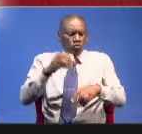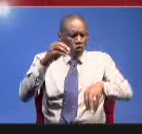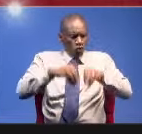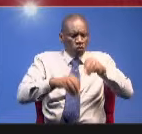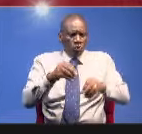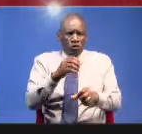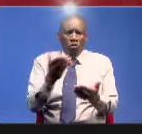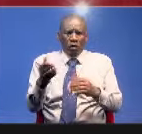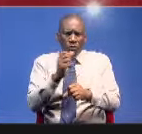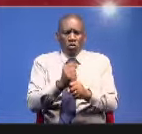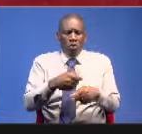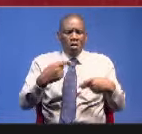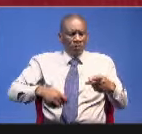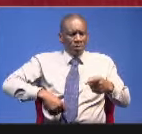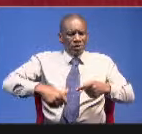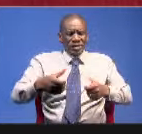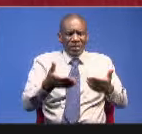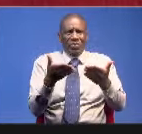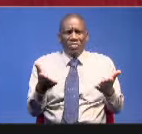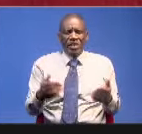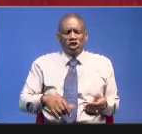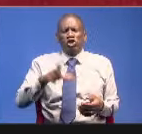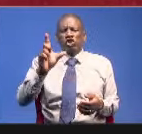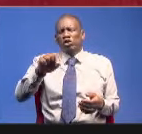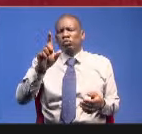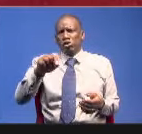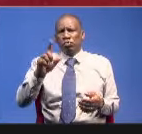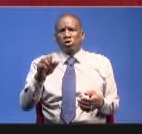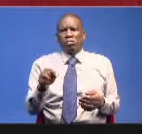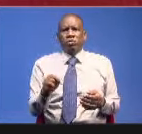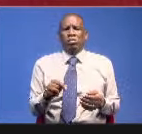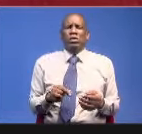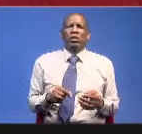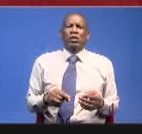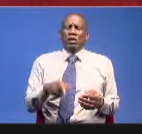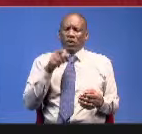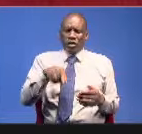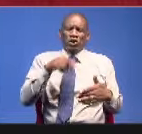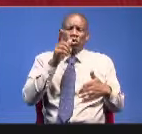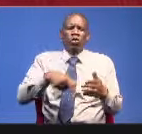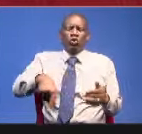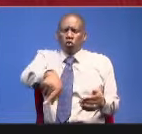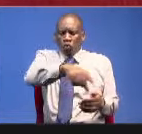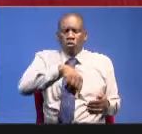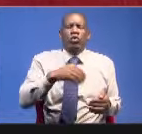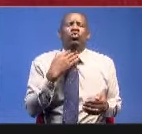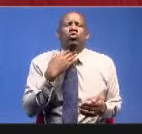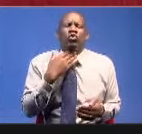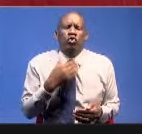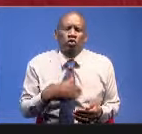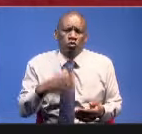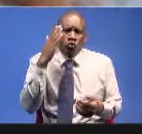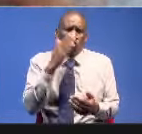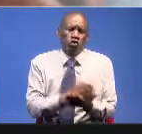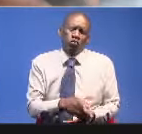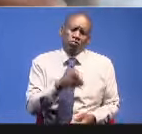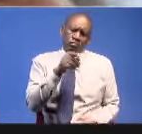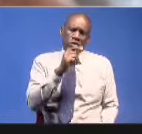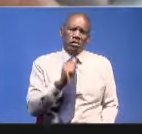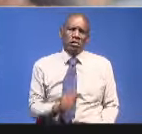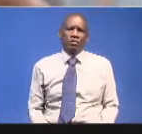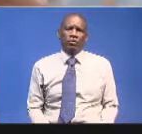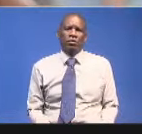where people sell their property at throwaway prices, etc. This is what we want to get rid of. With